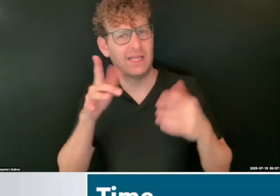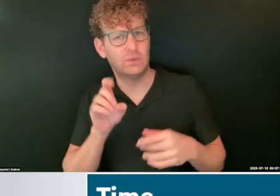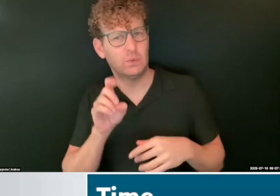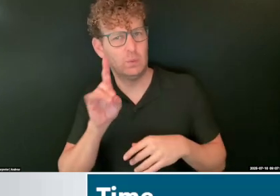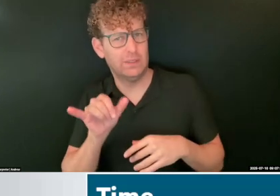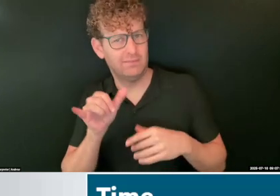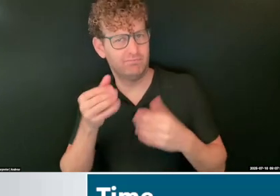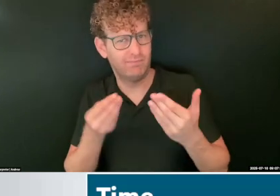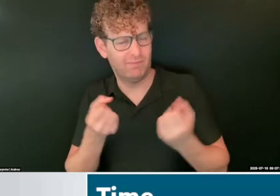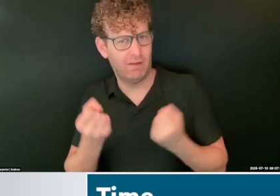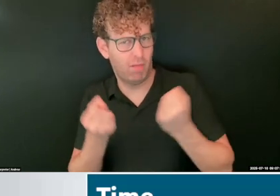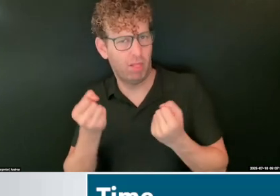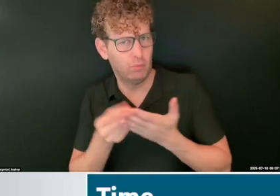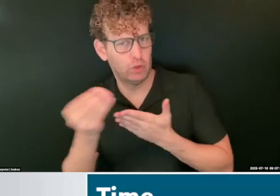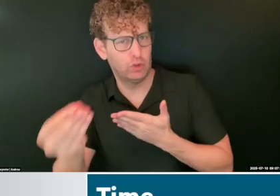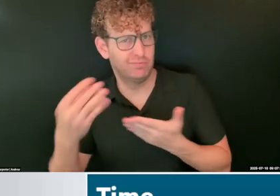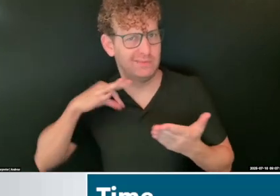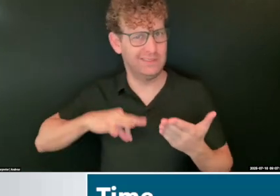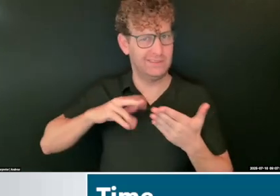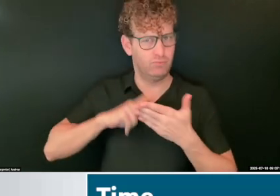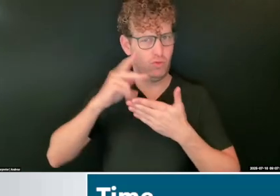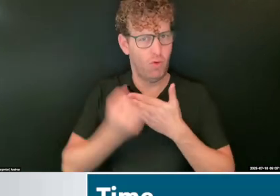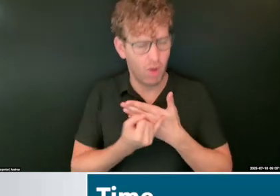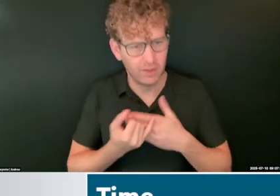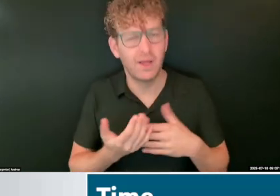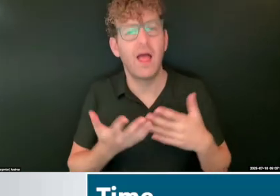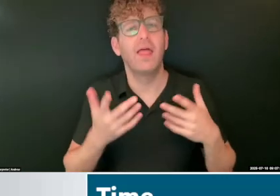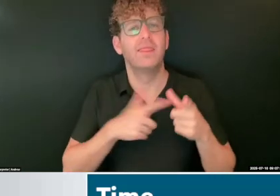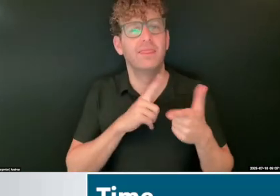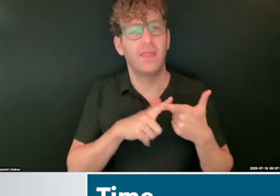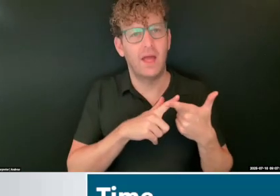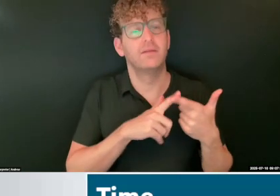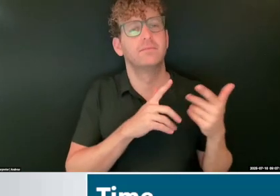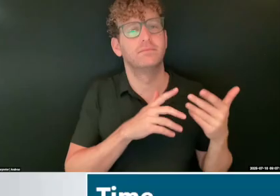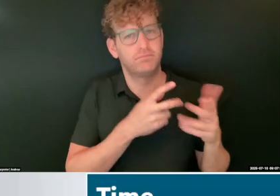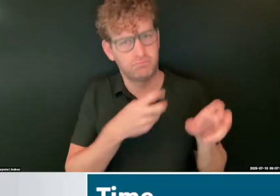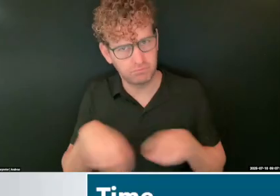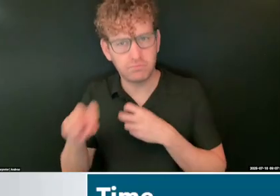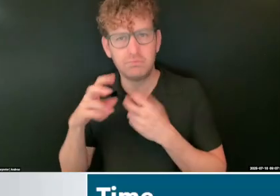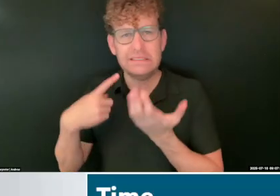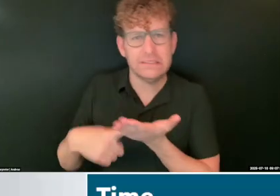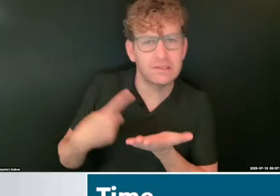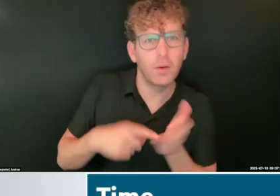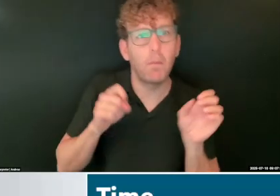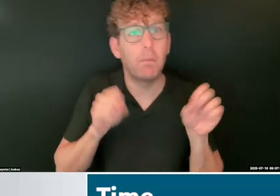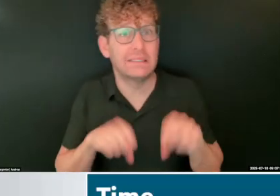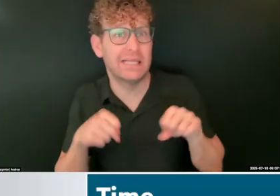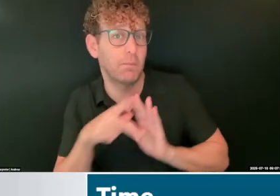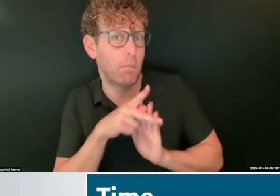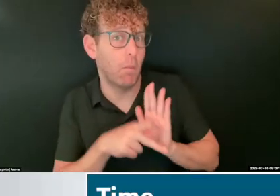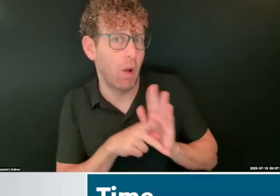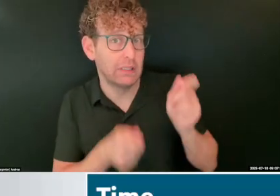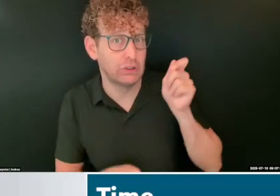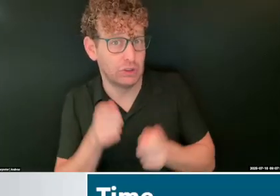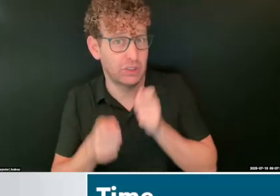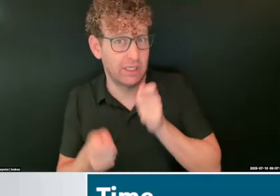provide an overview and updates on the light-duty vehicle purchase incentive projects and move into a discussion of potential policy changes for this